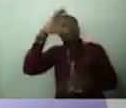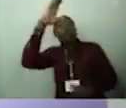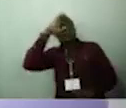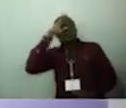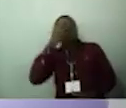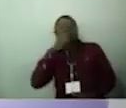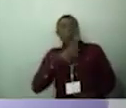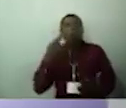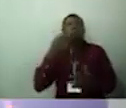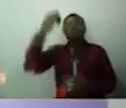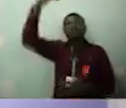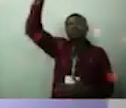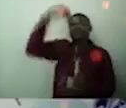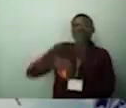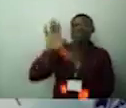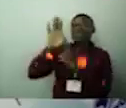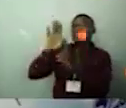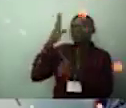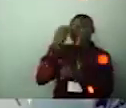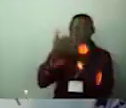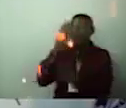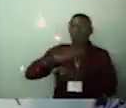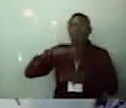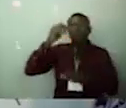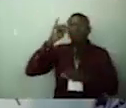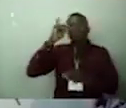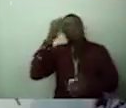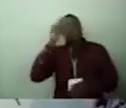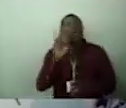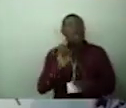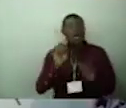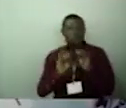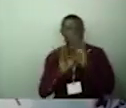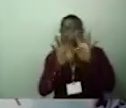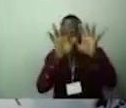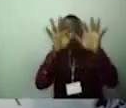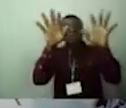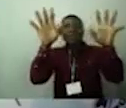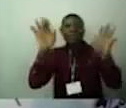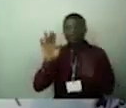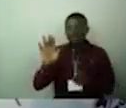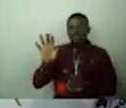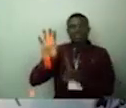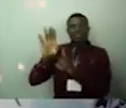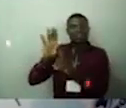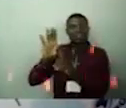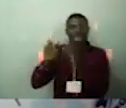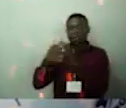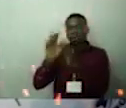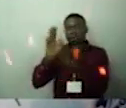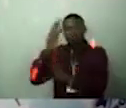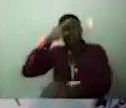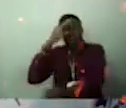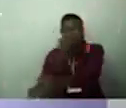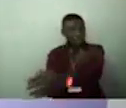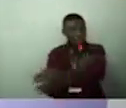city because the glory of God is the light of the city. And the Lamb of God, the Lord Jesus, is